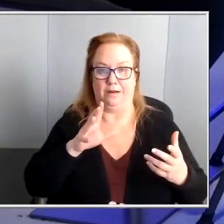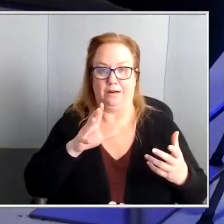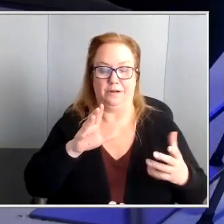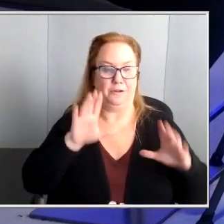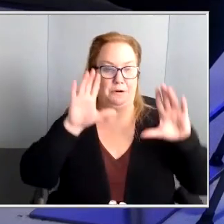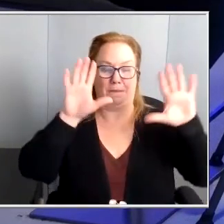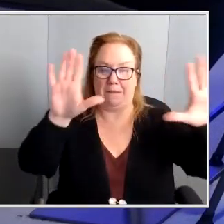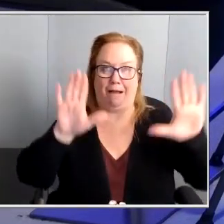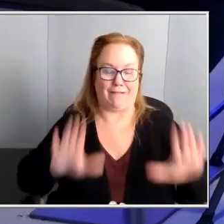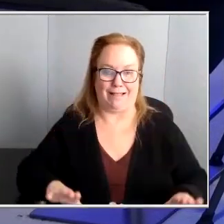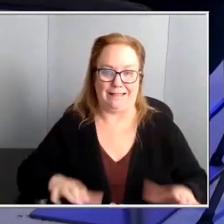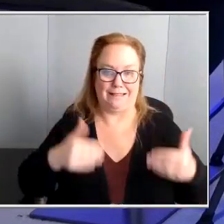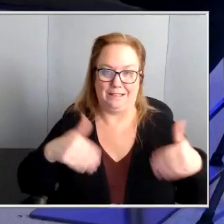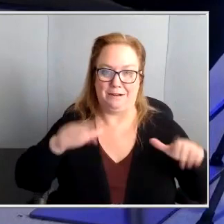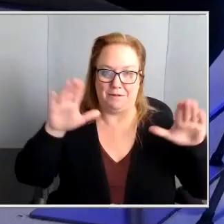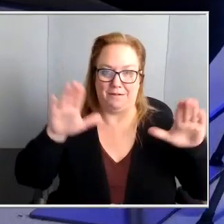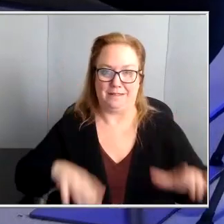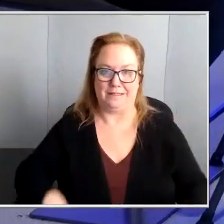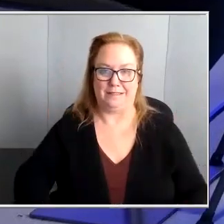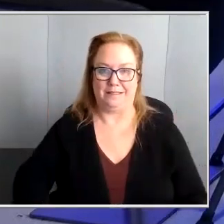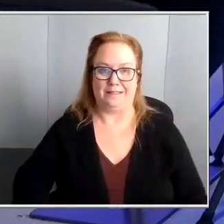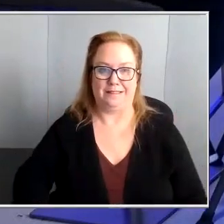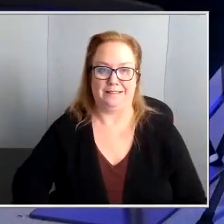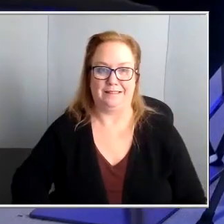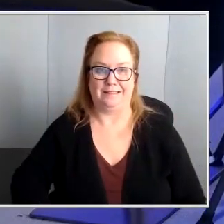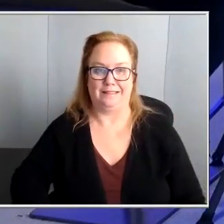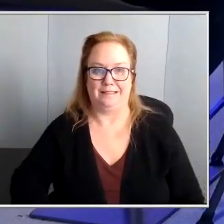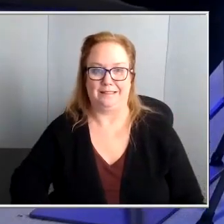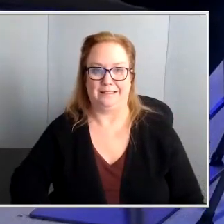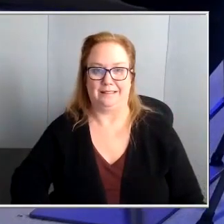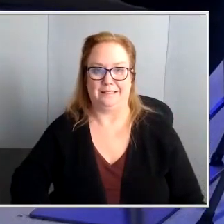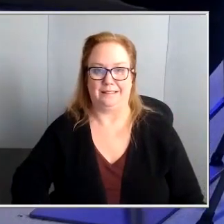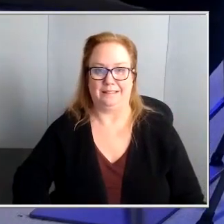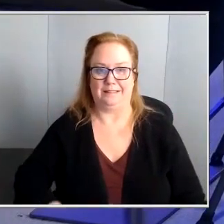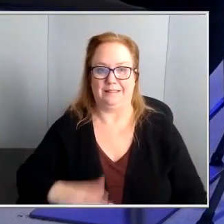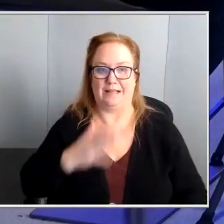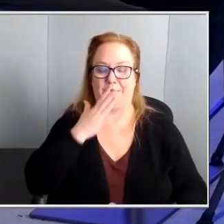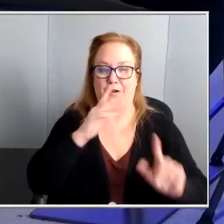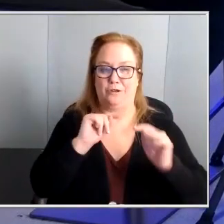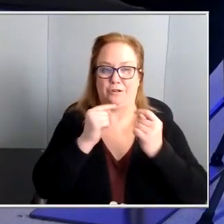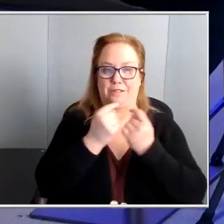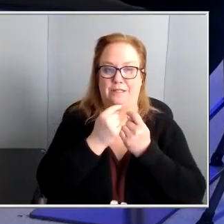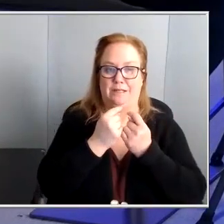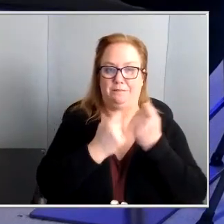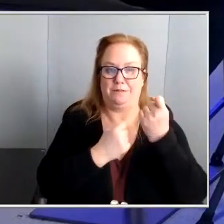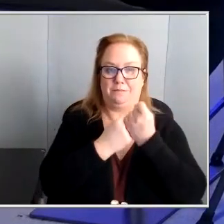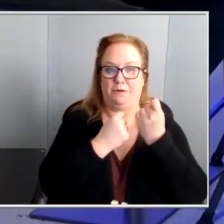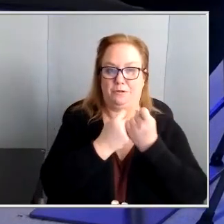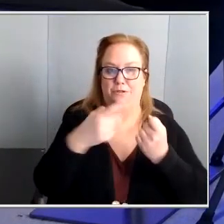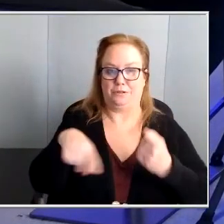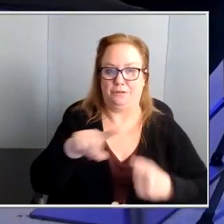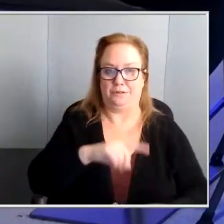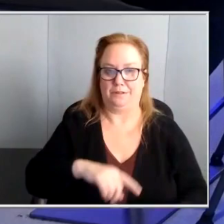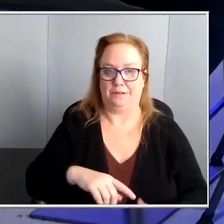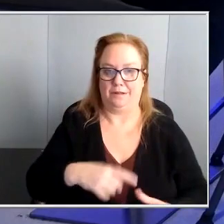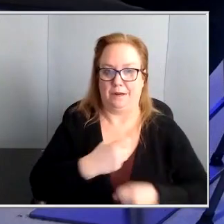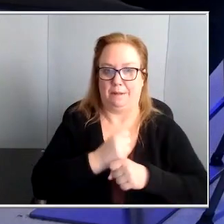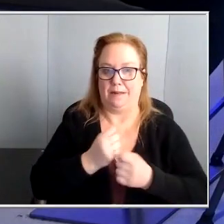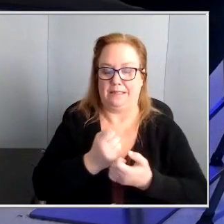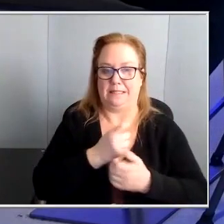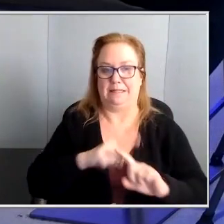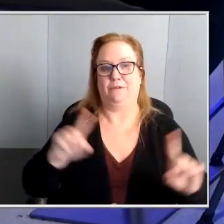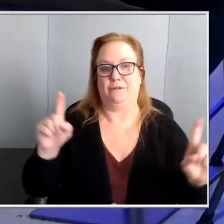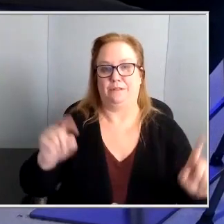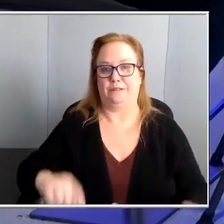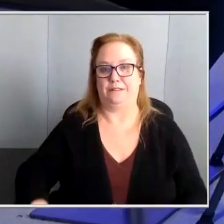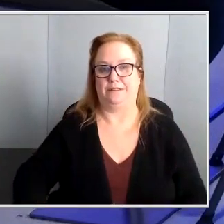mean, it's really remarkable you're doing so well. And It's having a good team behind Yeah. you that just makes the whole difference.